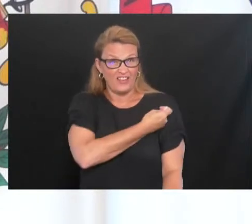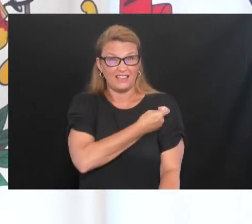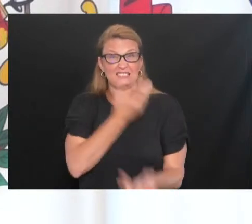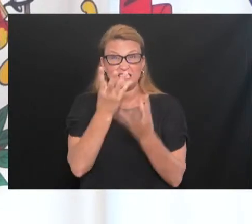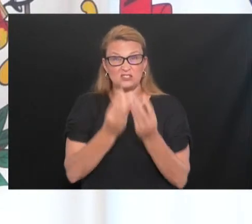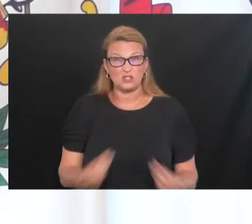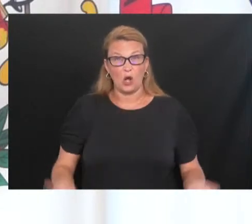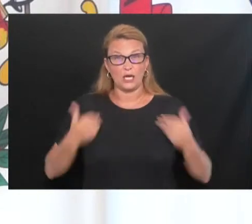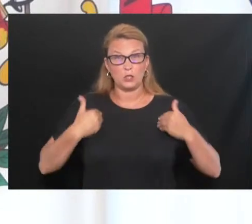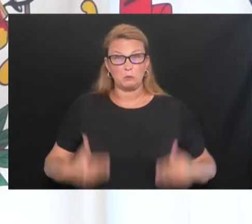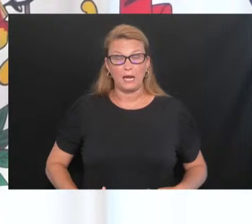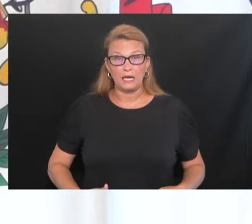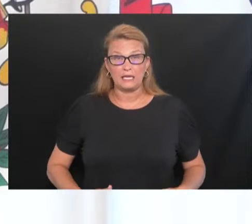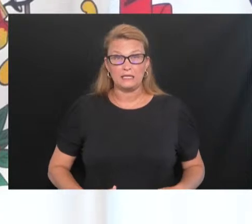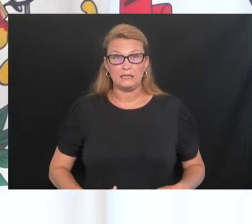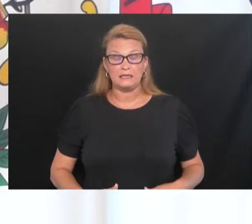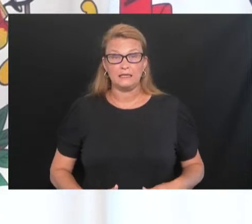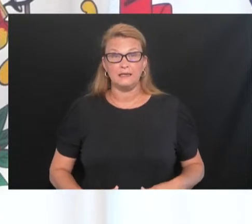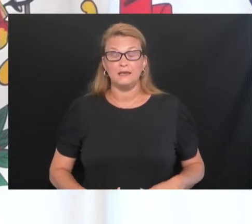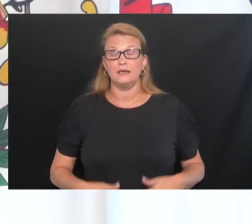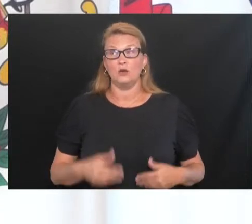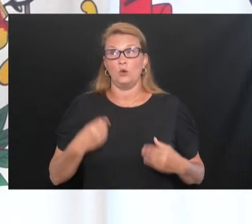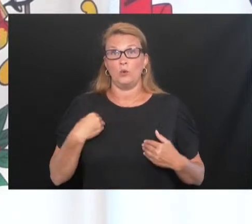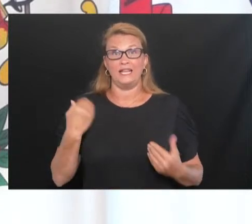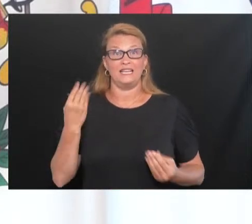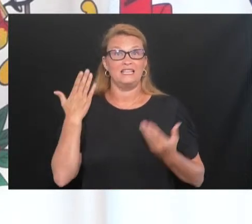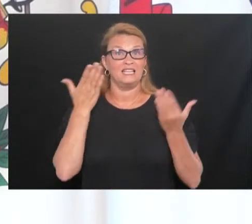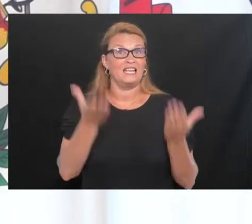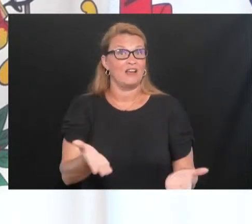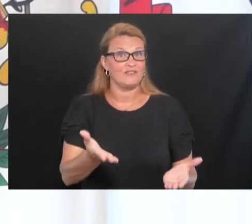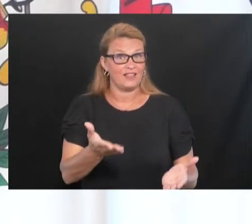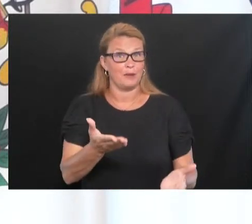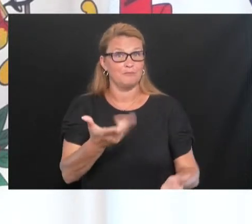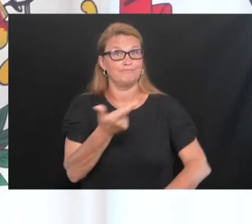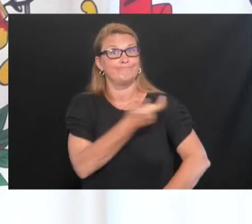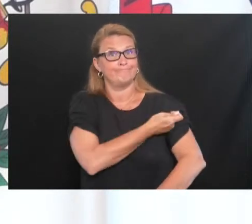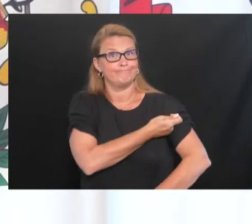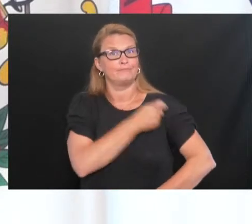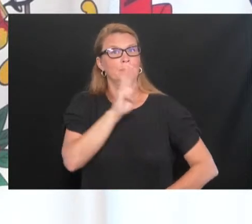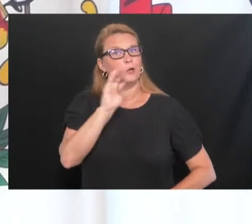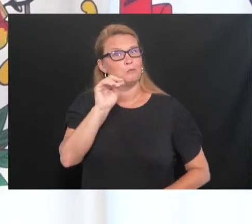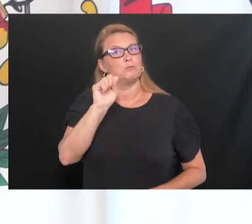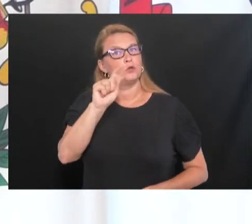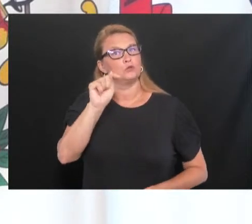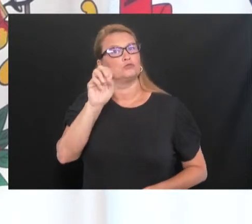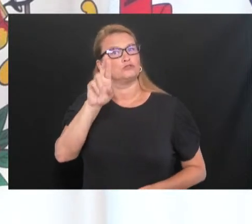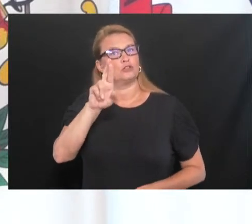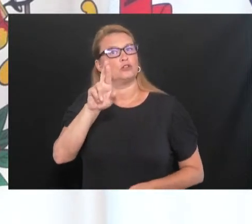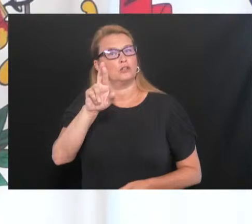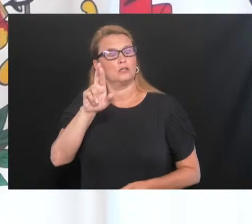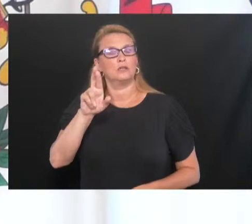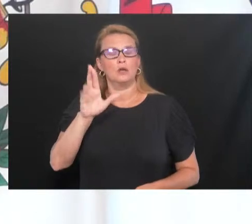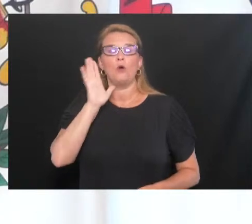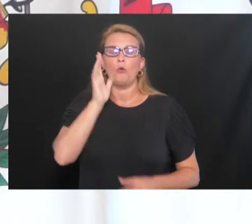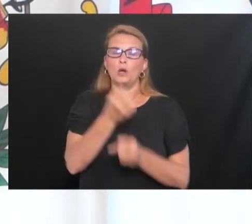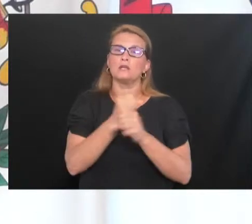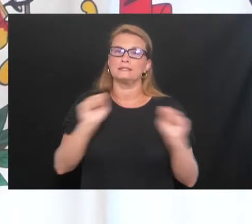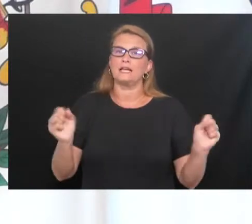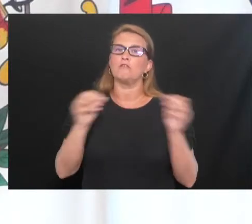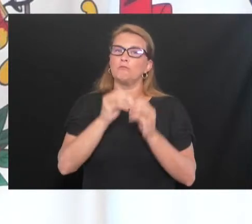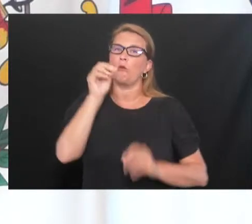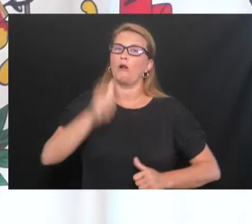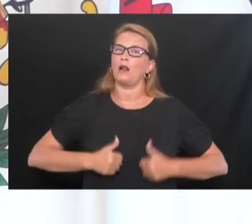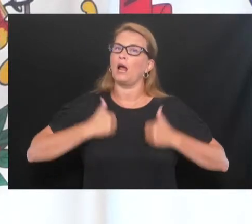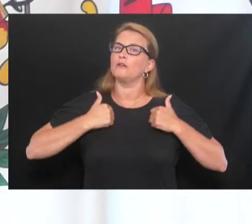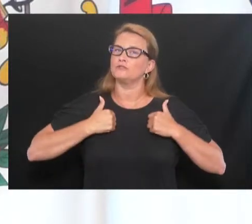not protected against this Delta variant, and we can give them those booster shots and everything, absolutely we'll save more and more lives.